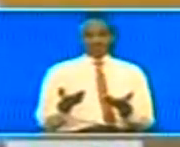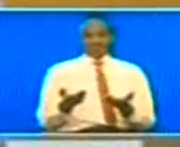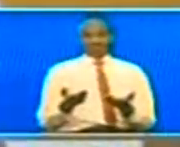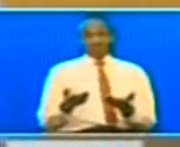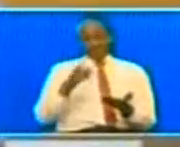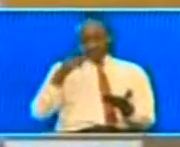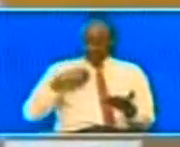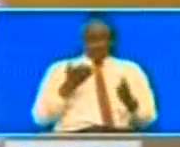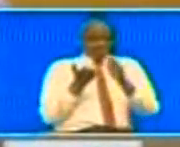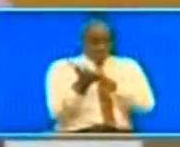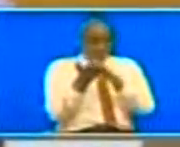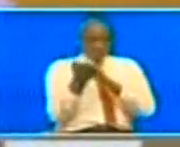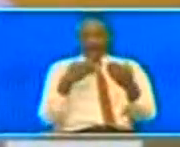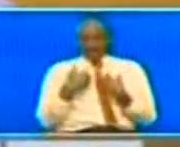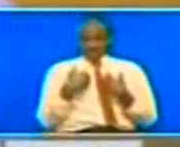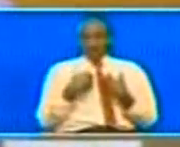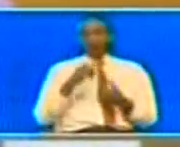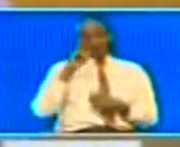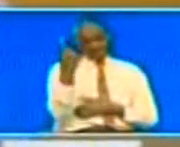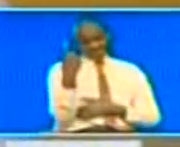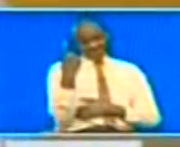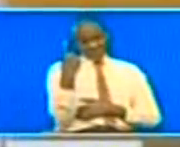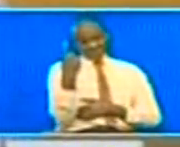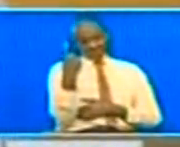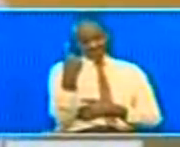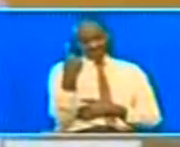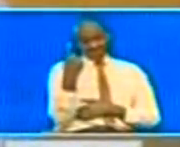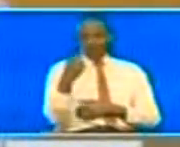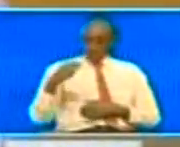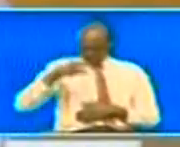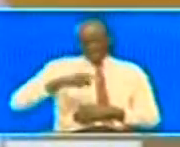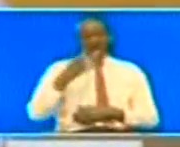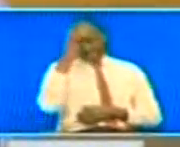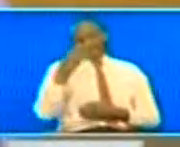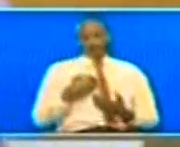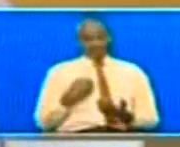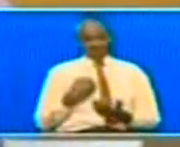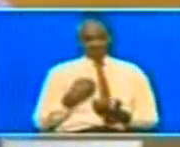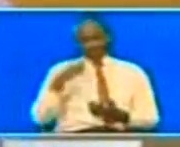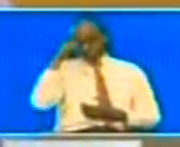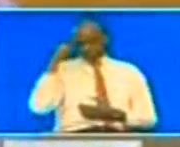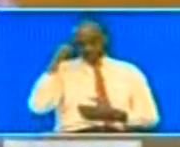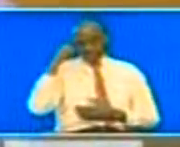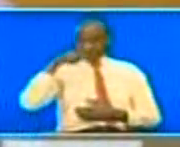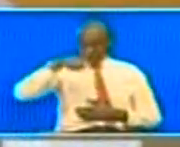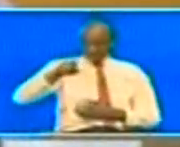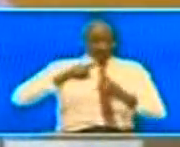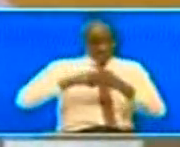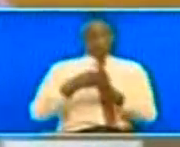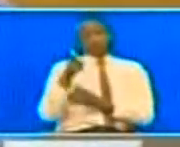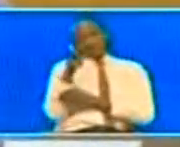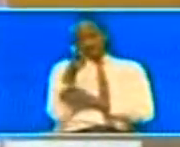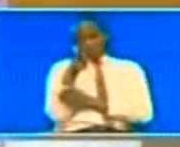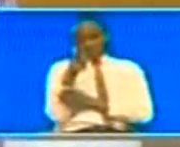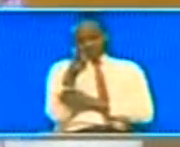that recording out. Because first of all, we were upset because he started recording